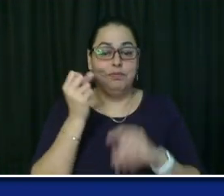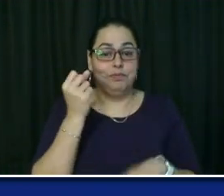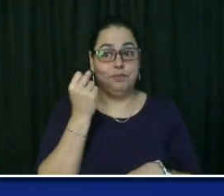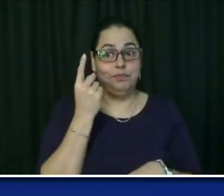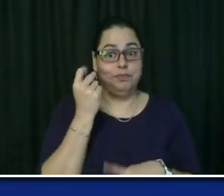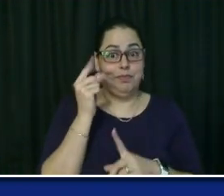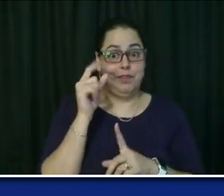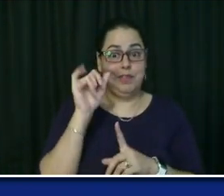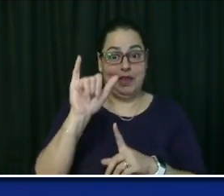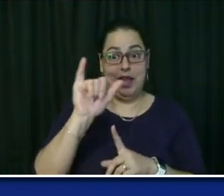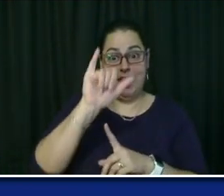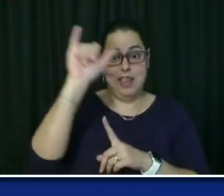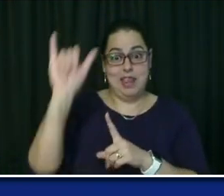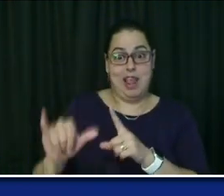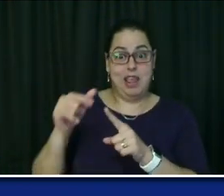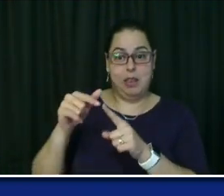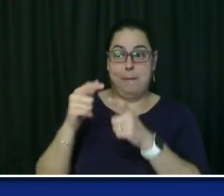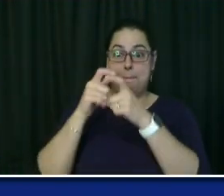test positive for COVID.